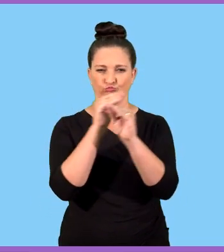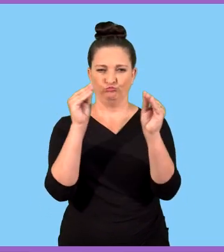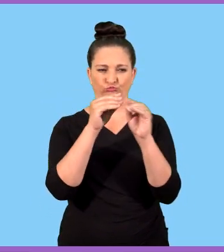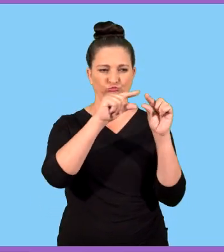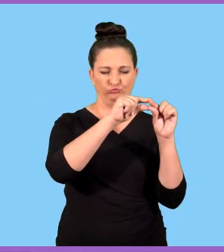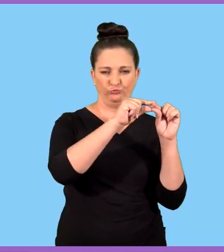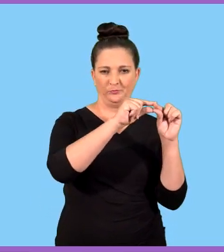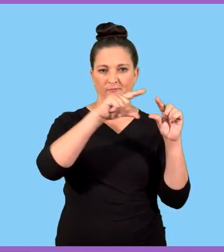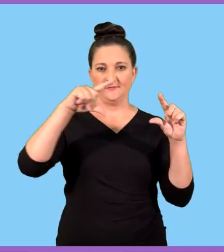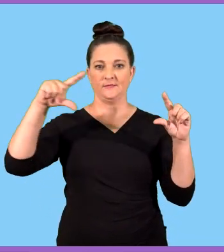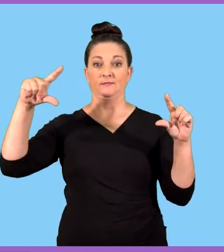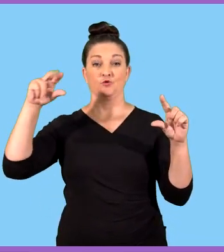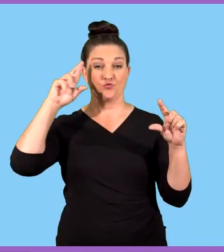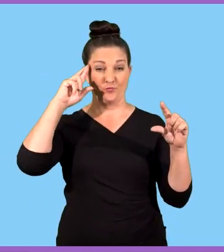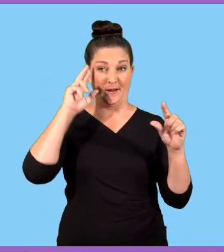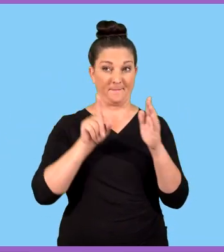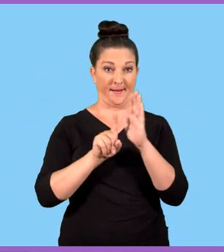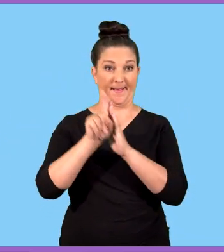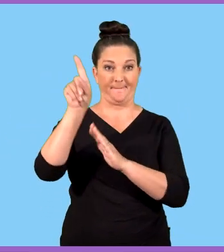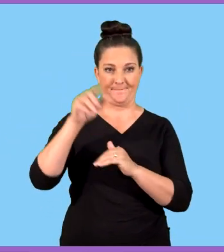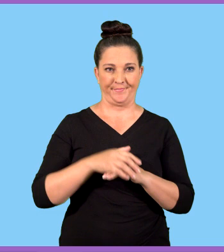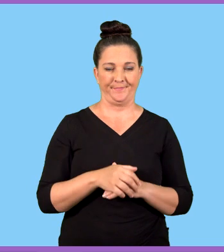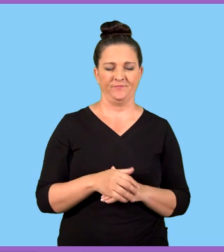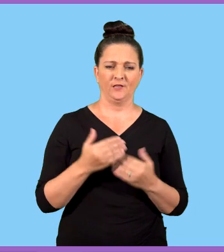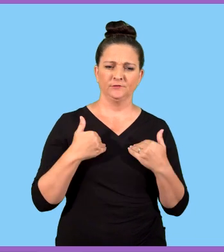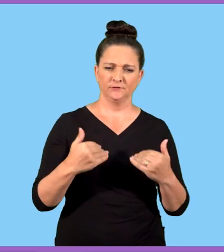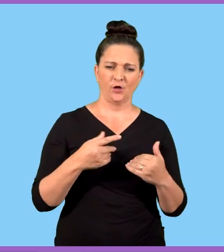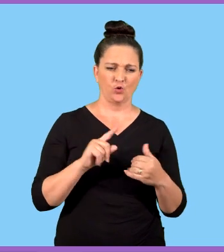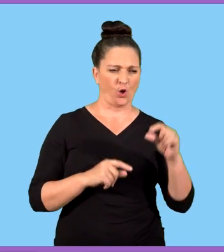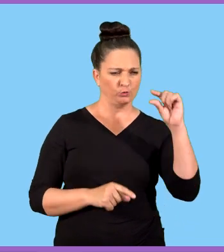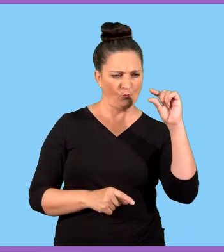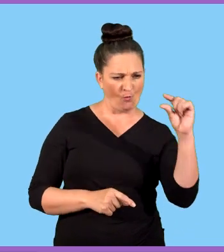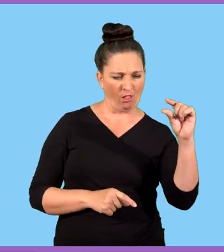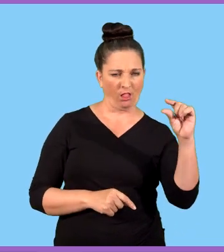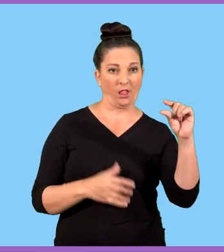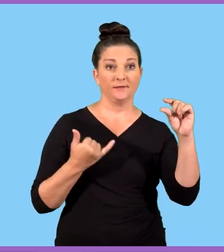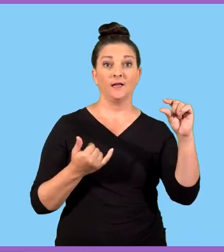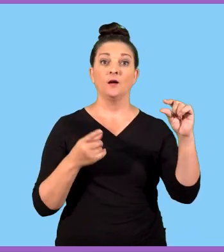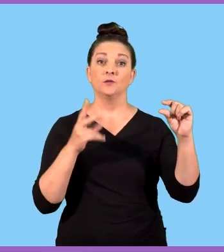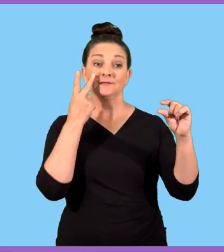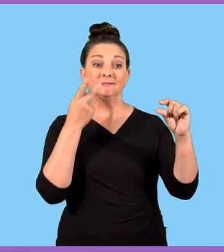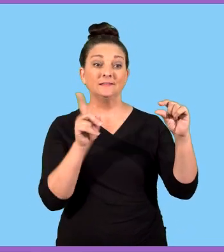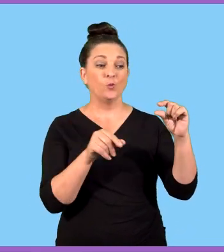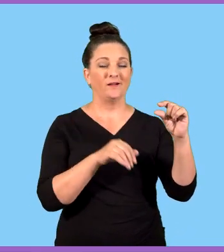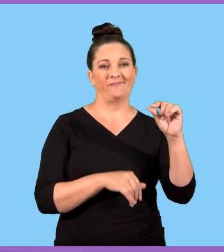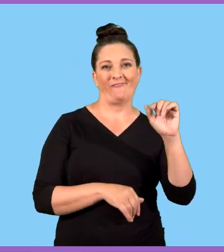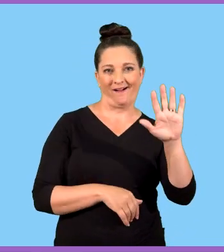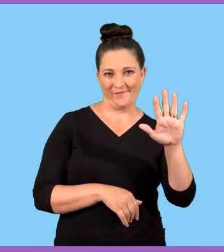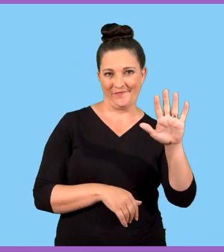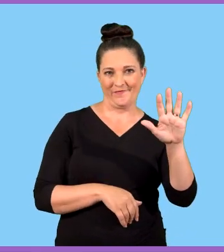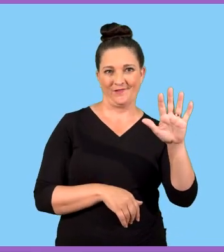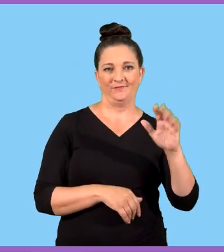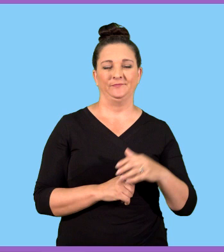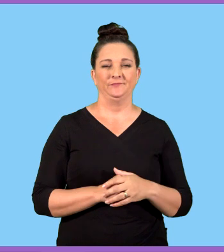ascending order. Again, to ascend is to go upwards. So we start with the smallest value, and the smallest value here is